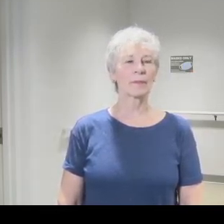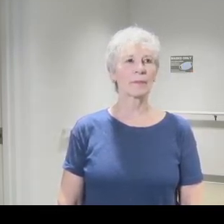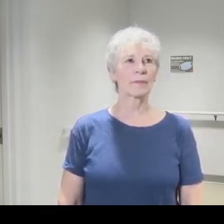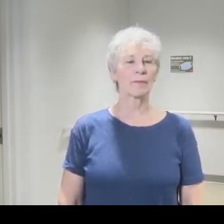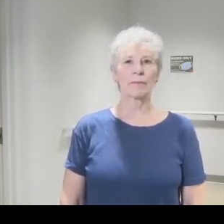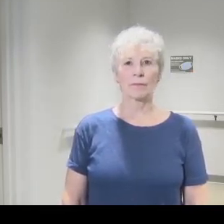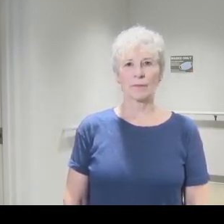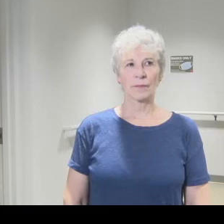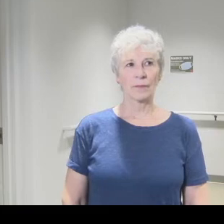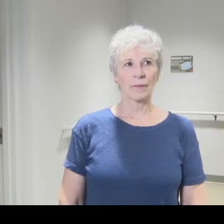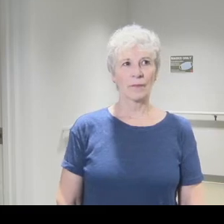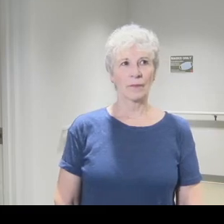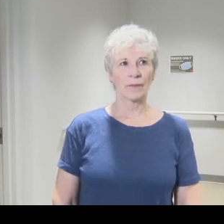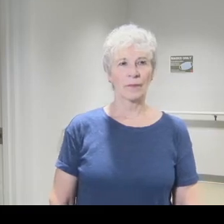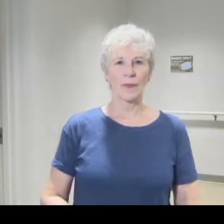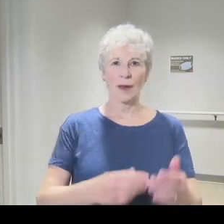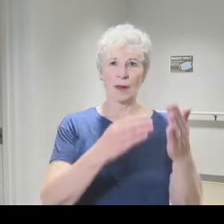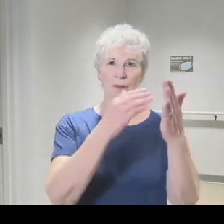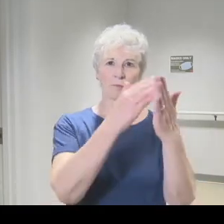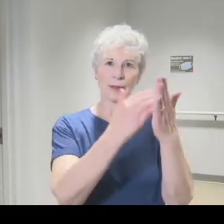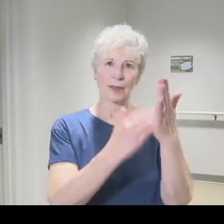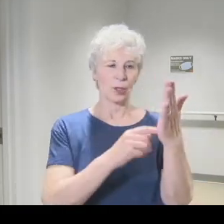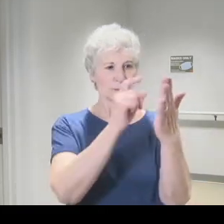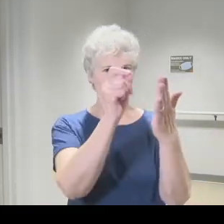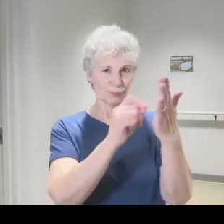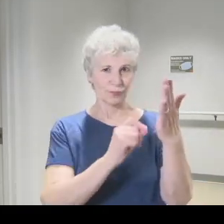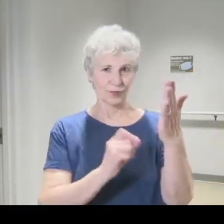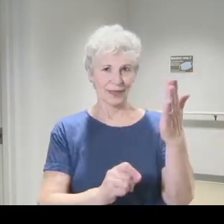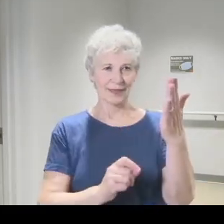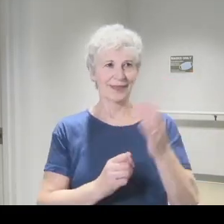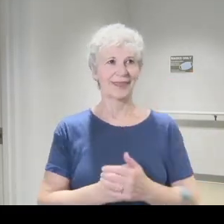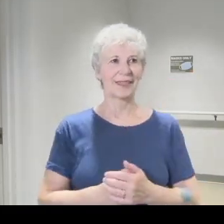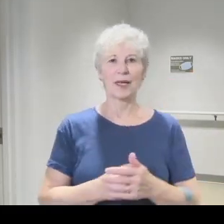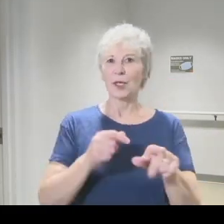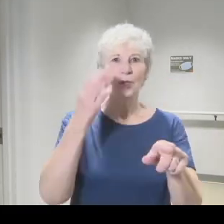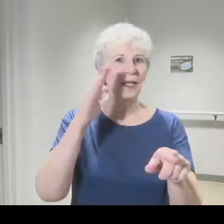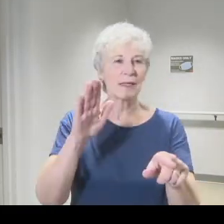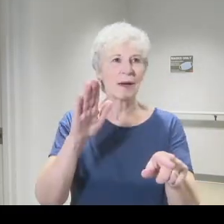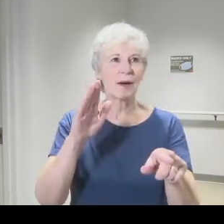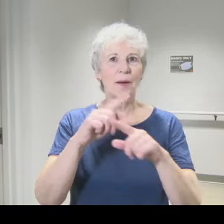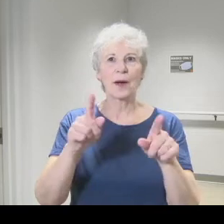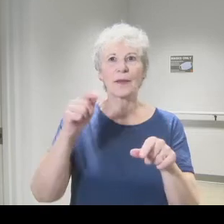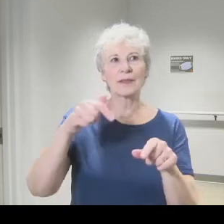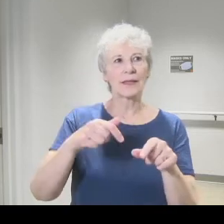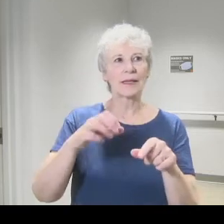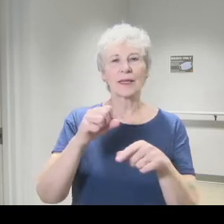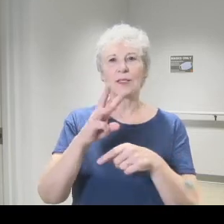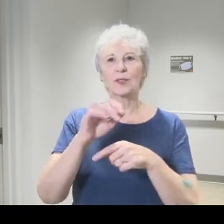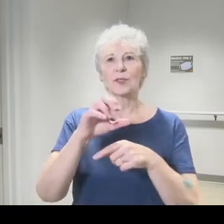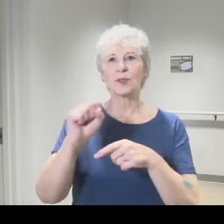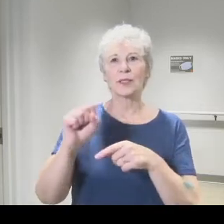Remember to go off the checklist, turn that thing on. You guys didn't know this, but this is like the Swiss Army knife of